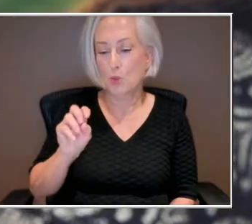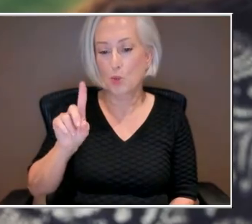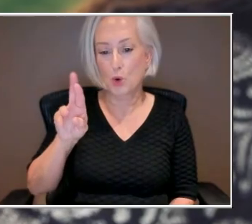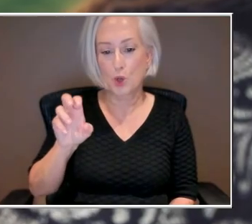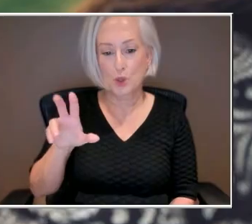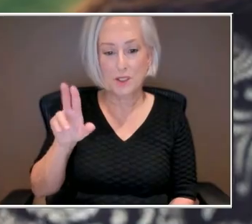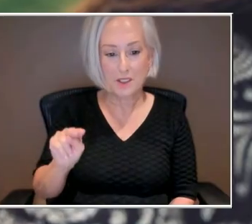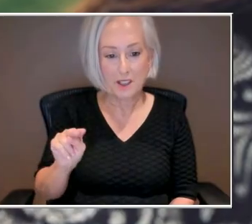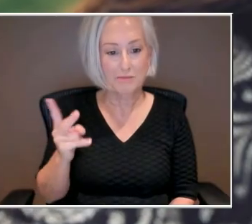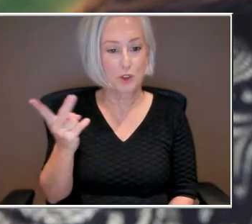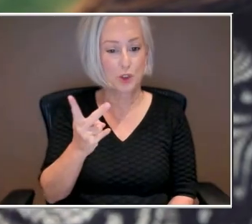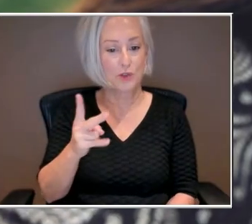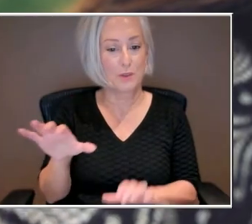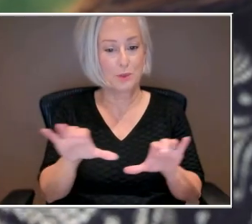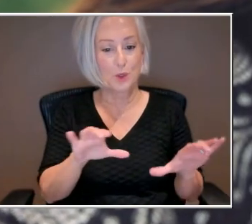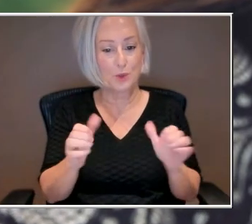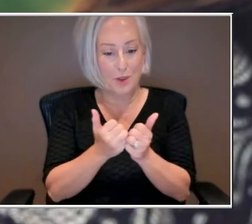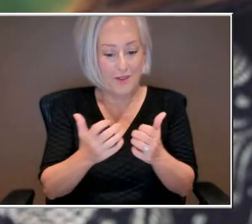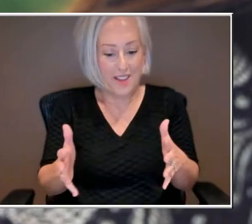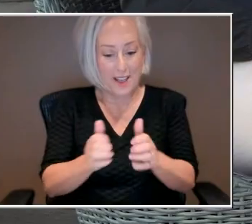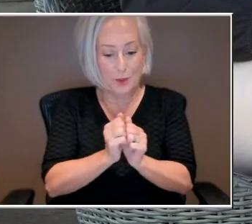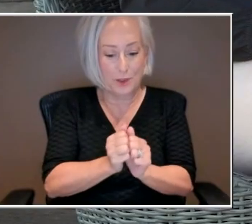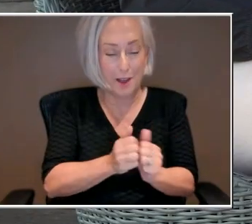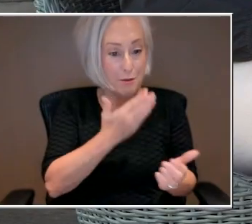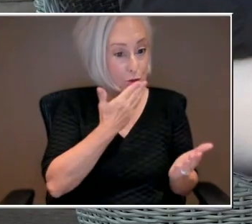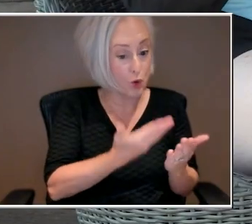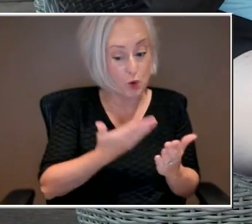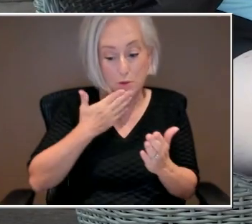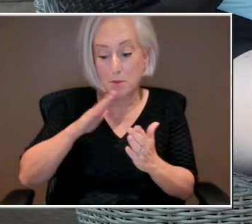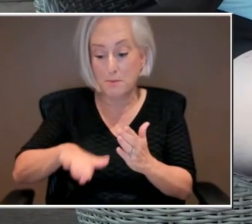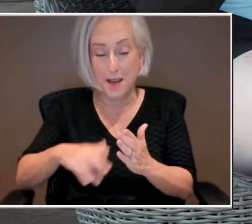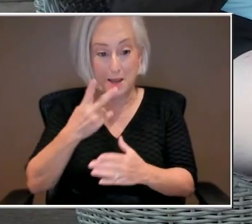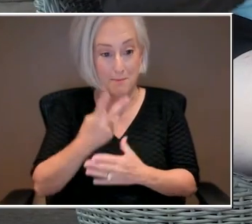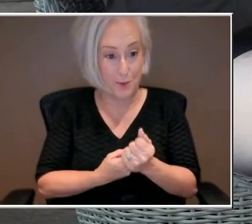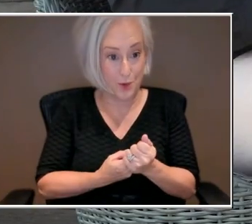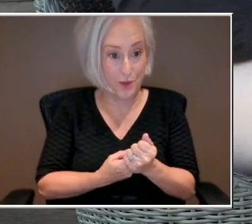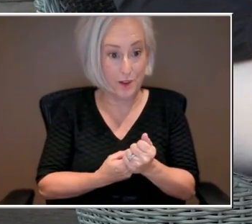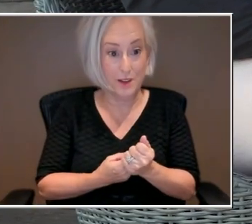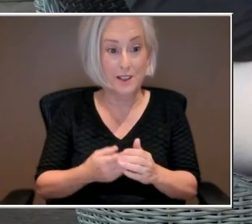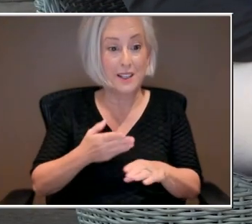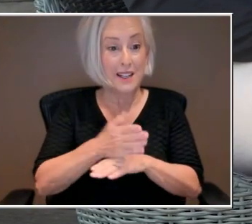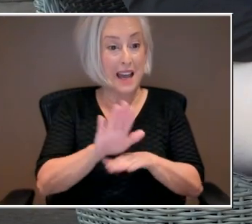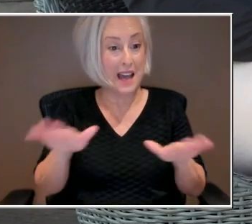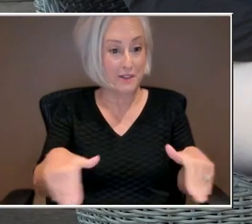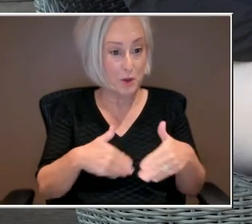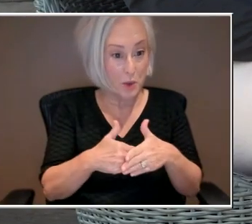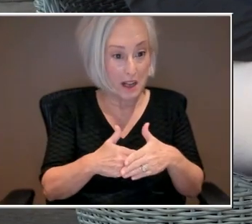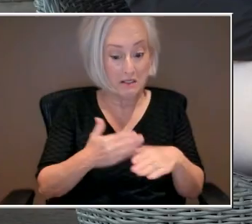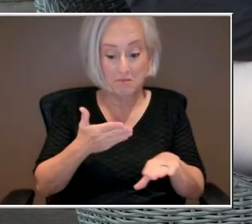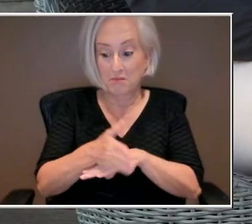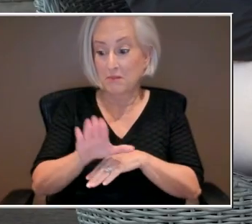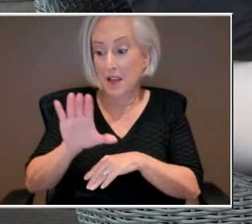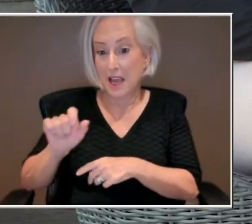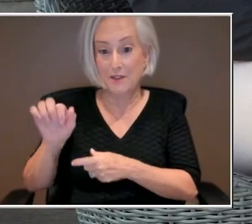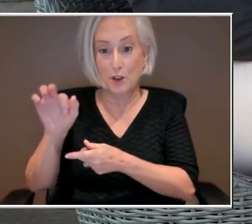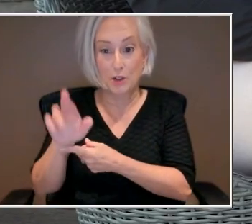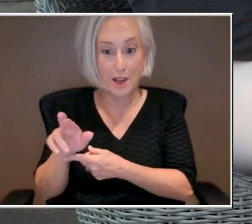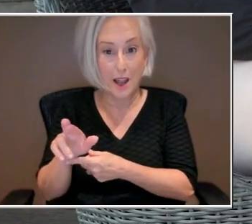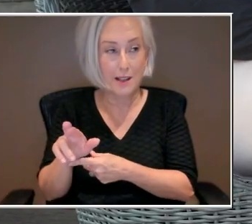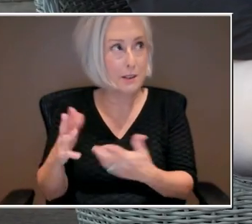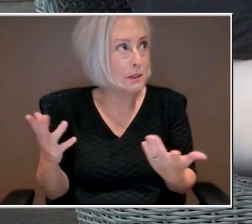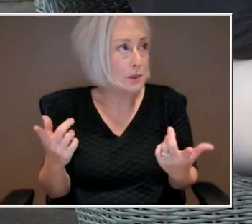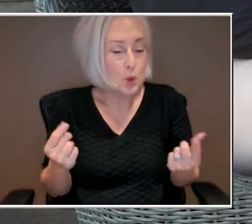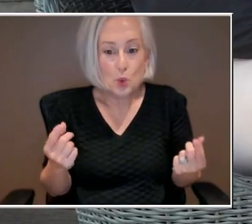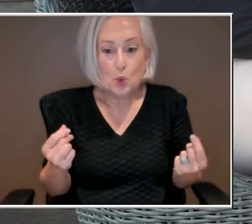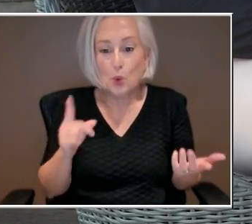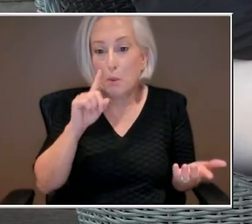the good and the bad. We said after our weddings and after our cancer, we're gonna be like bored. What do we do?